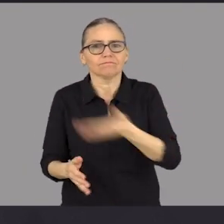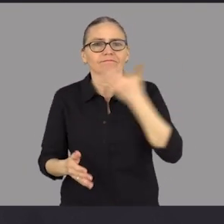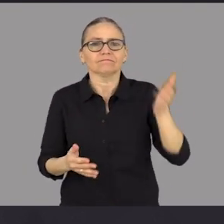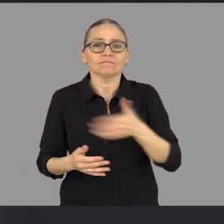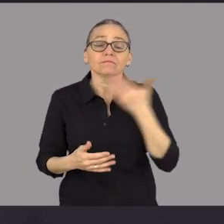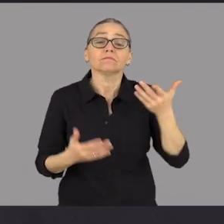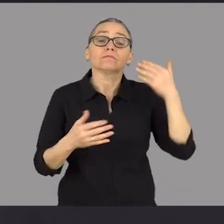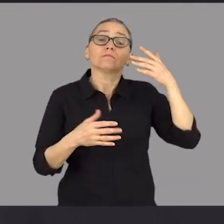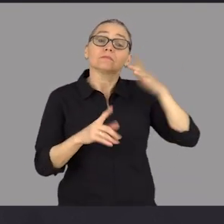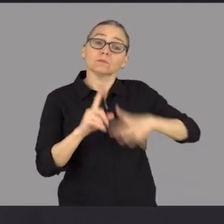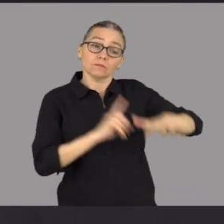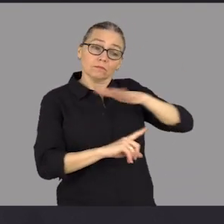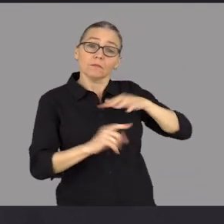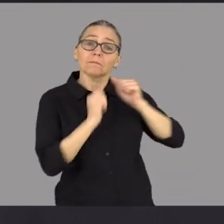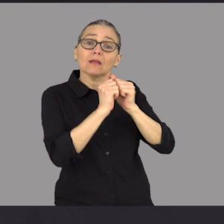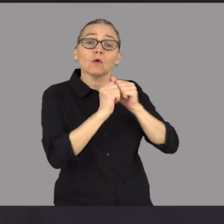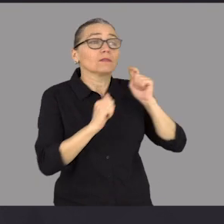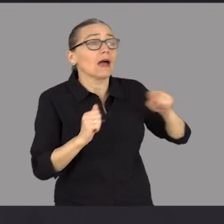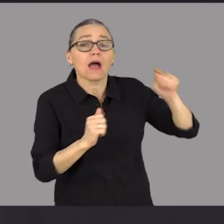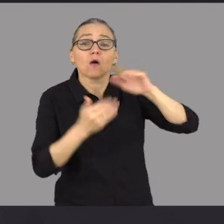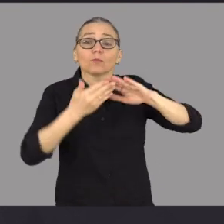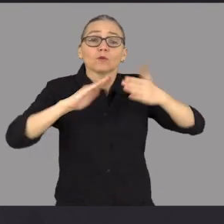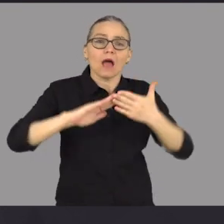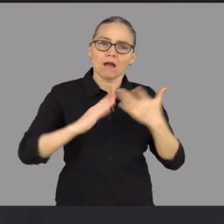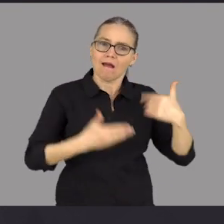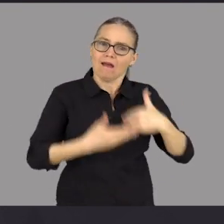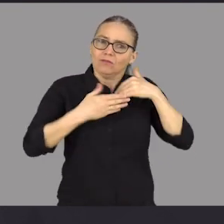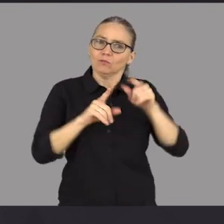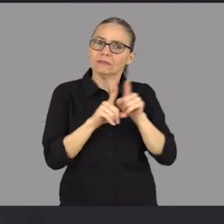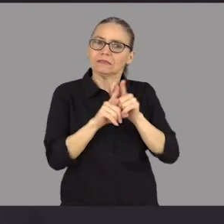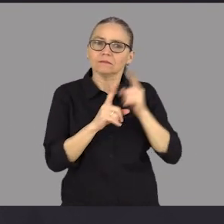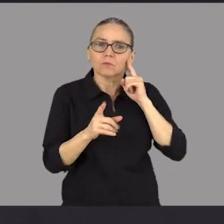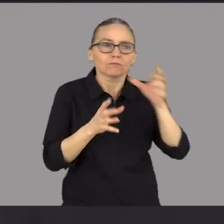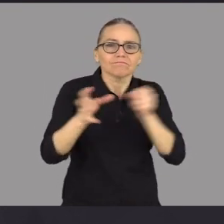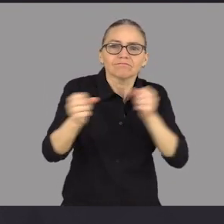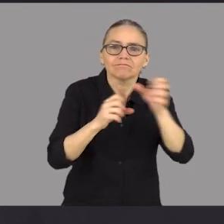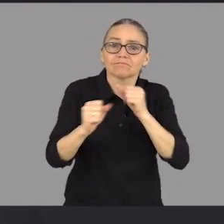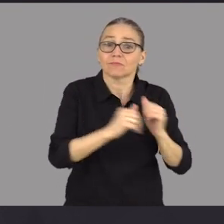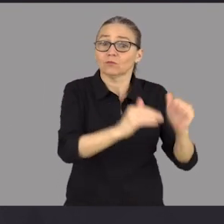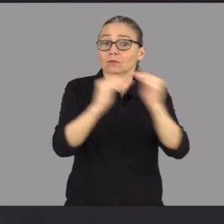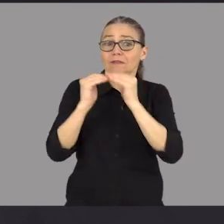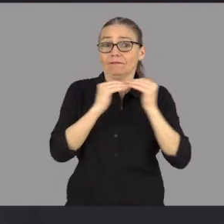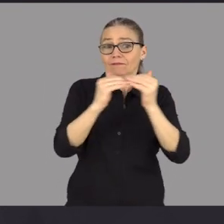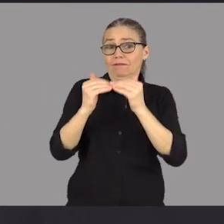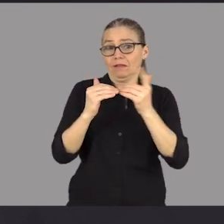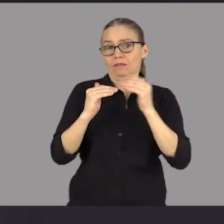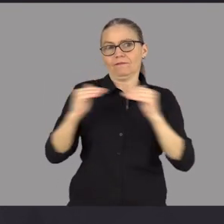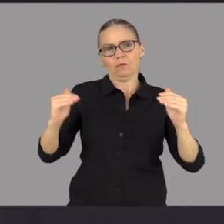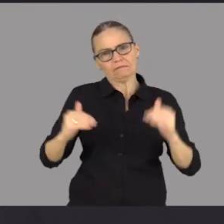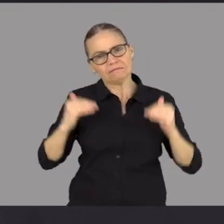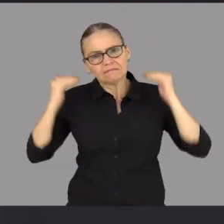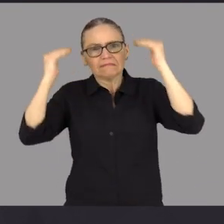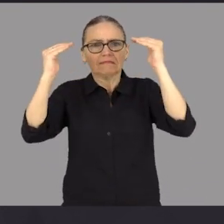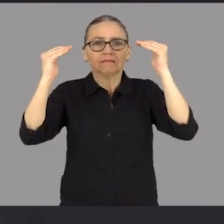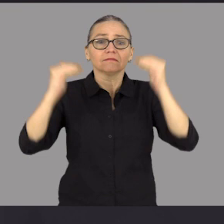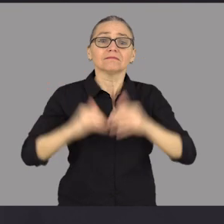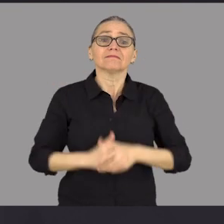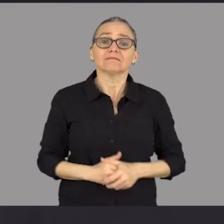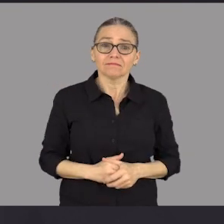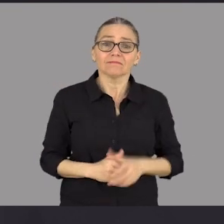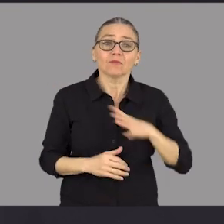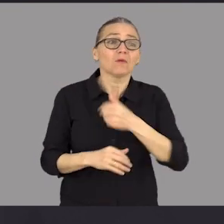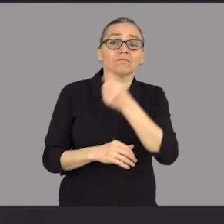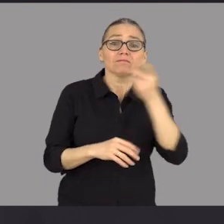well. They are the ones that do the training and work with the staff day to day. In our case, our community partner has